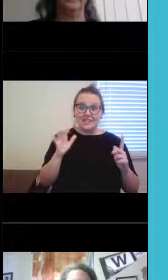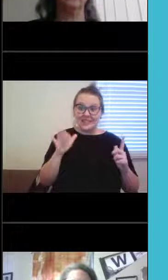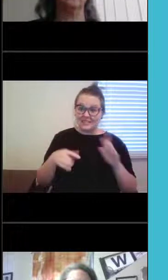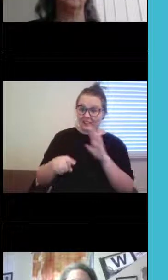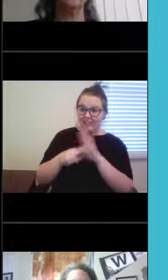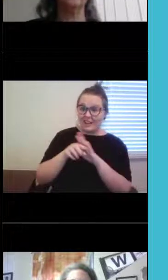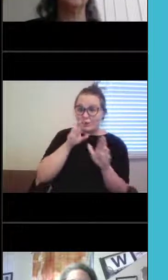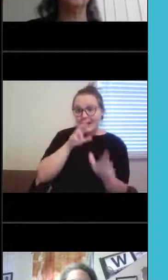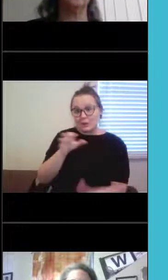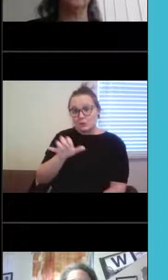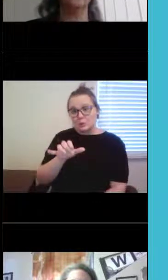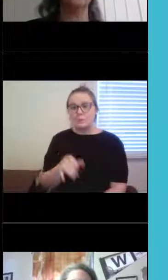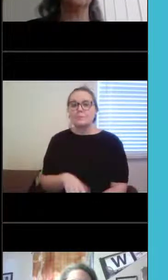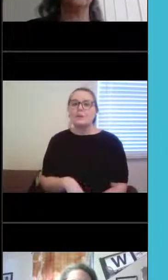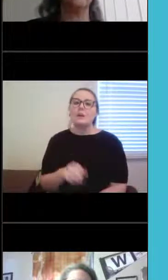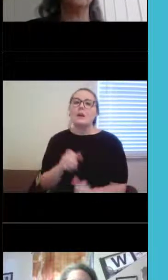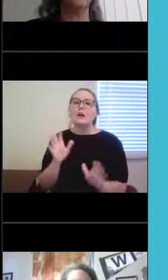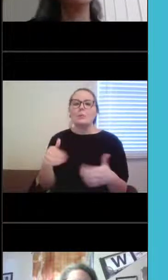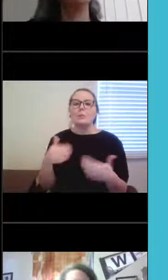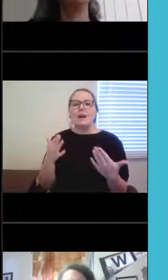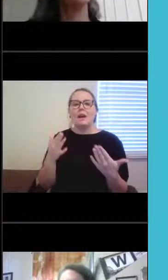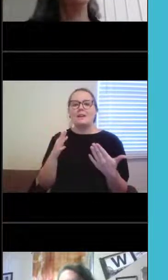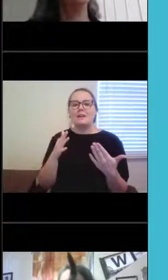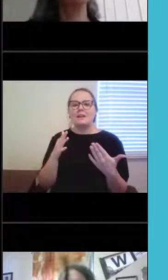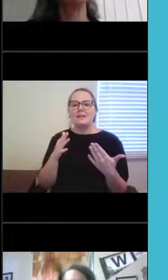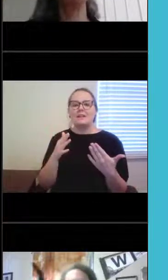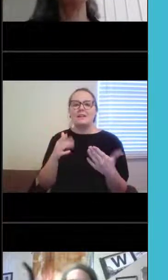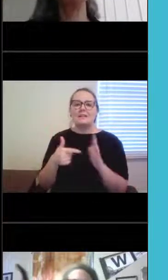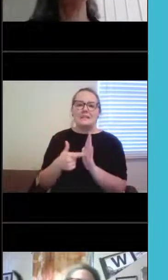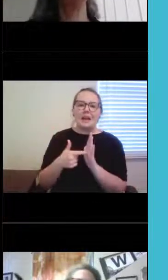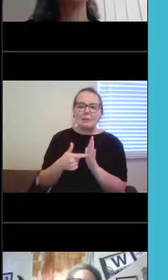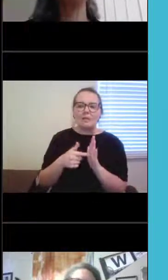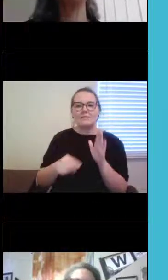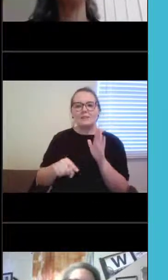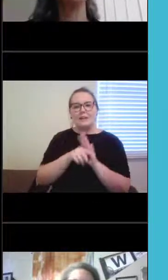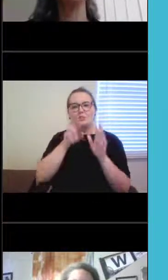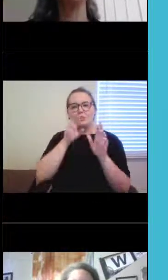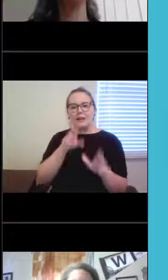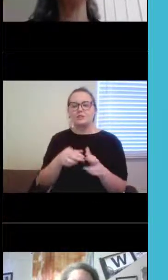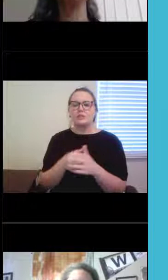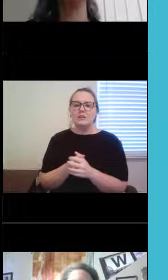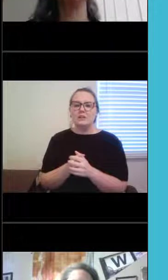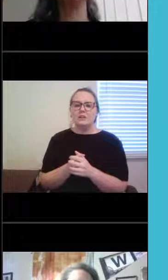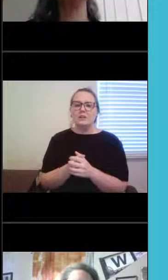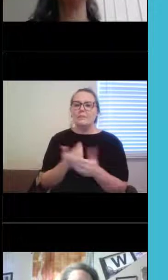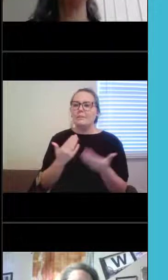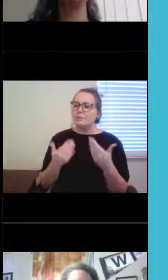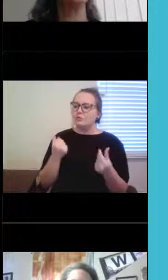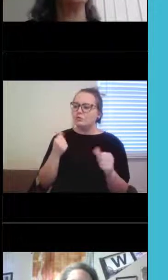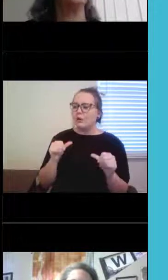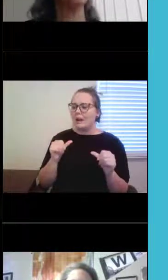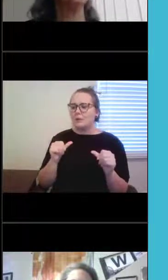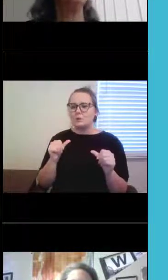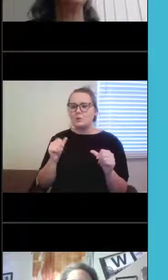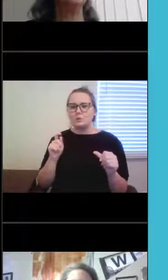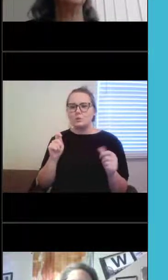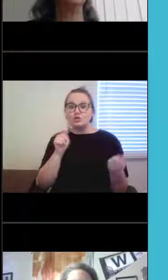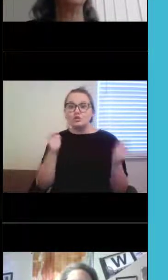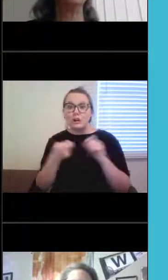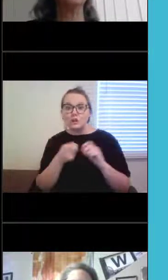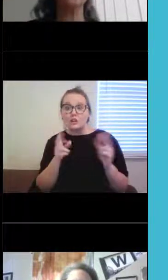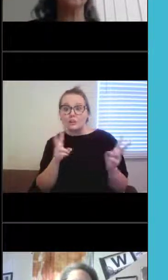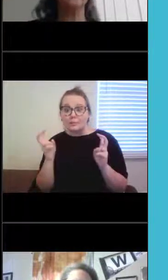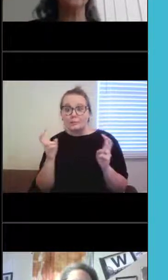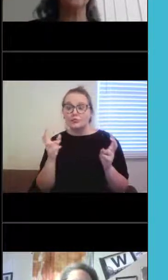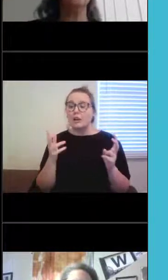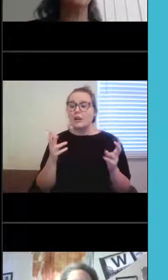negative reaction. So I give an example there of distraction, right? If you're sort of trying to take somebody's mind off it or change the subject